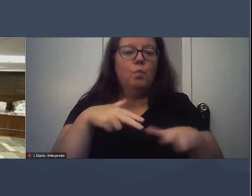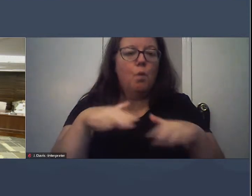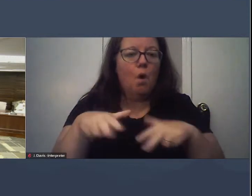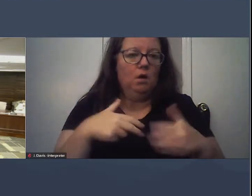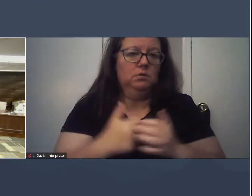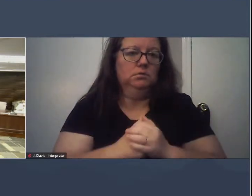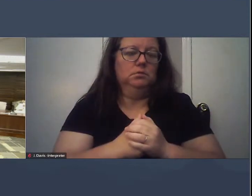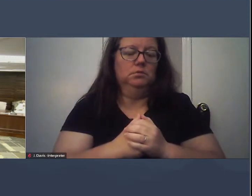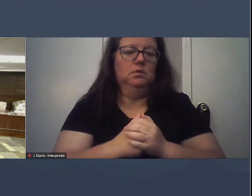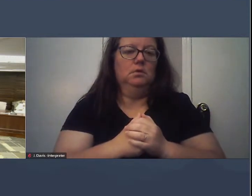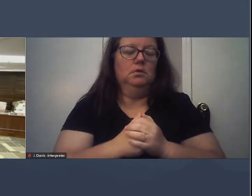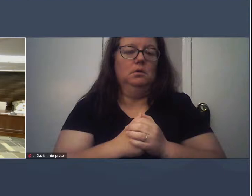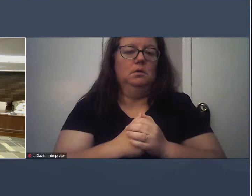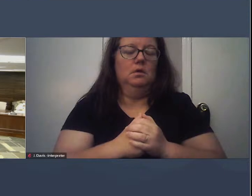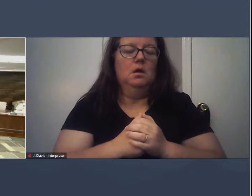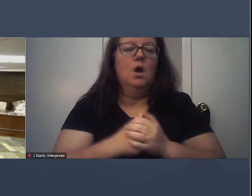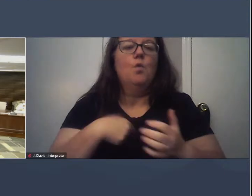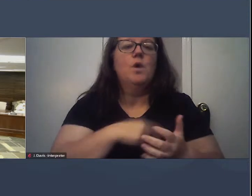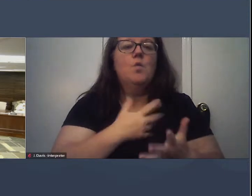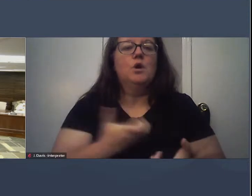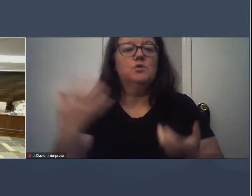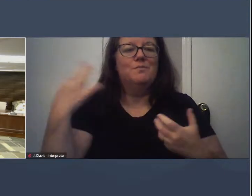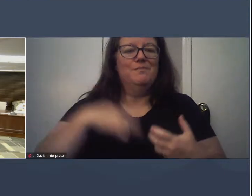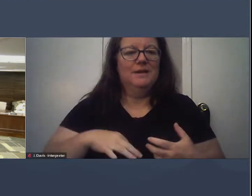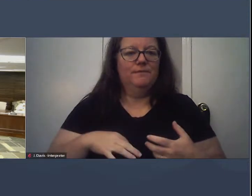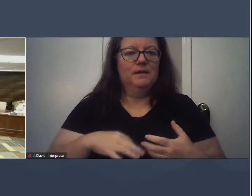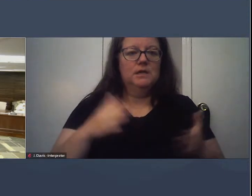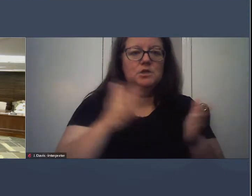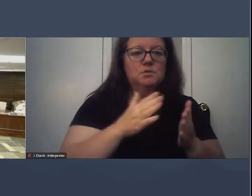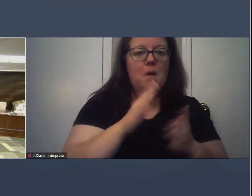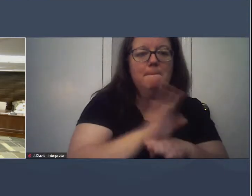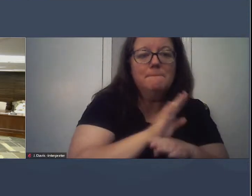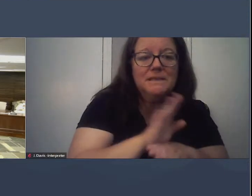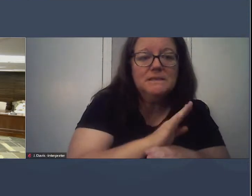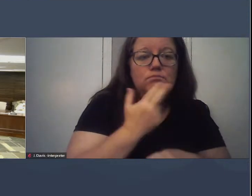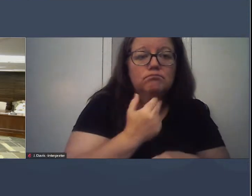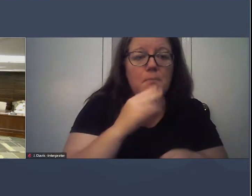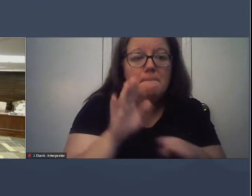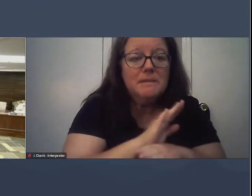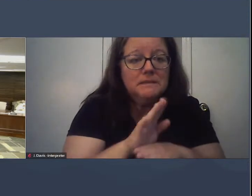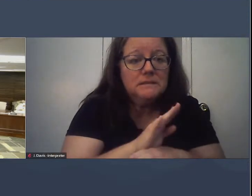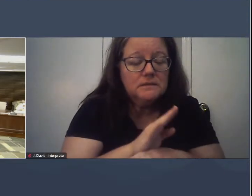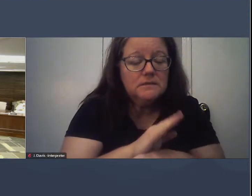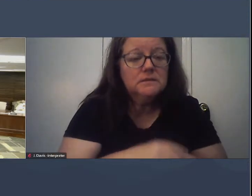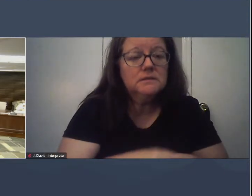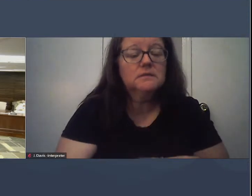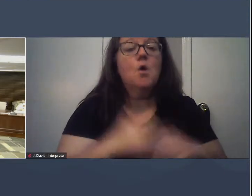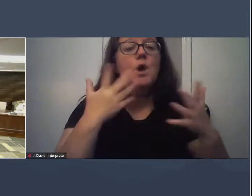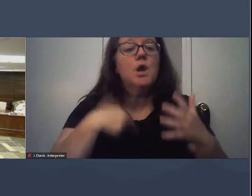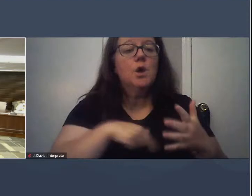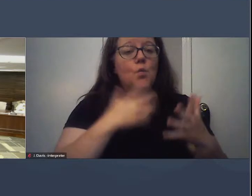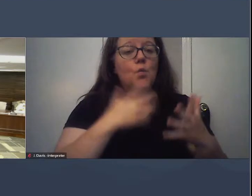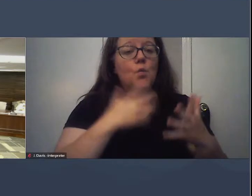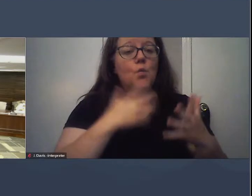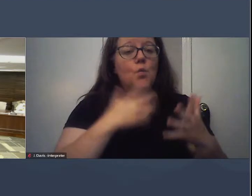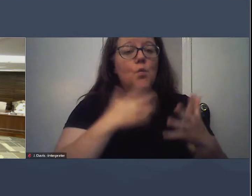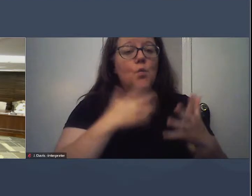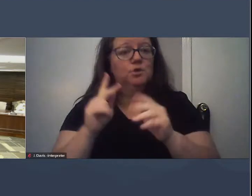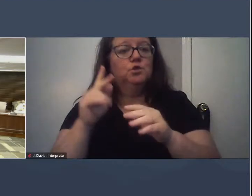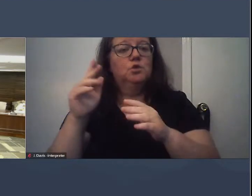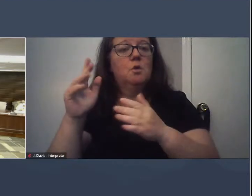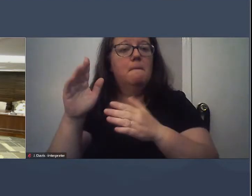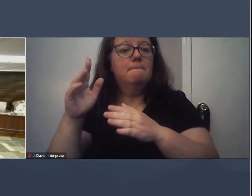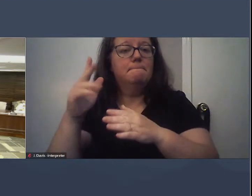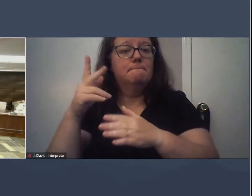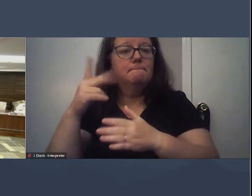we want to benefit people, we want to benefit the small businesses that are downtown. And so We want people to park at the Downtown Mobility Authority. We